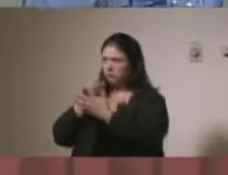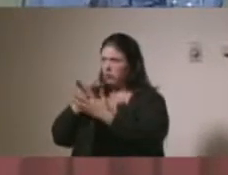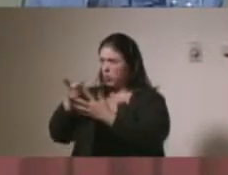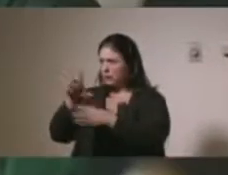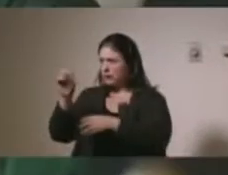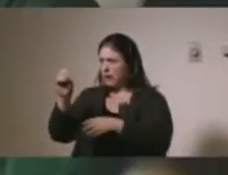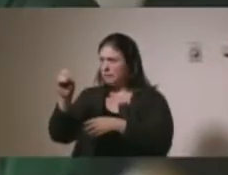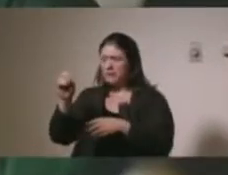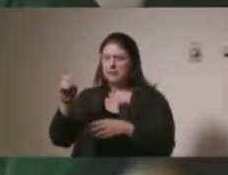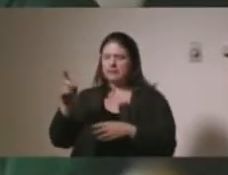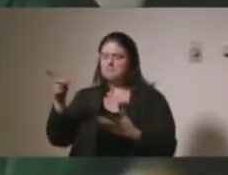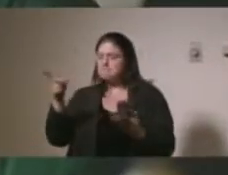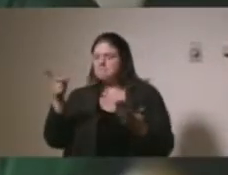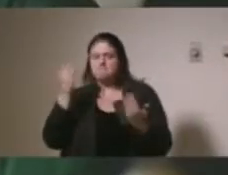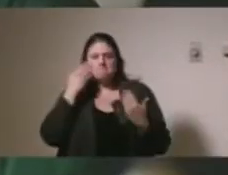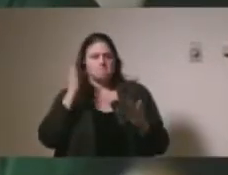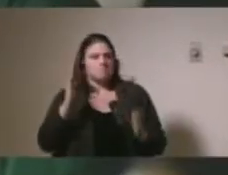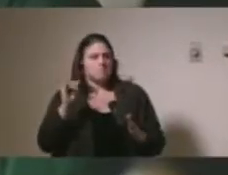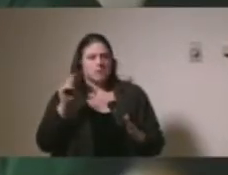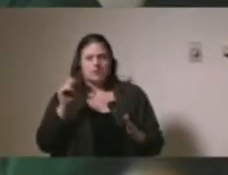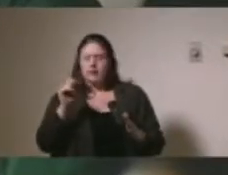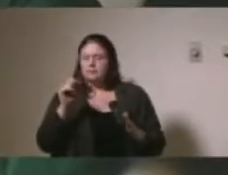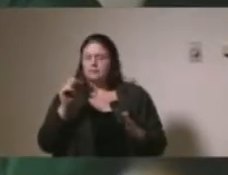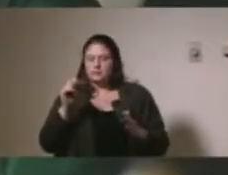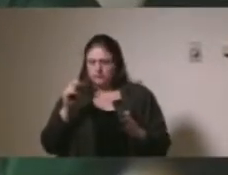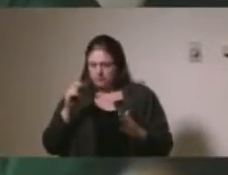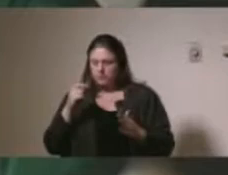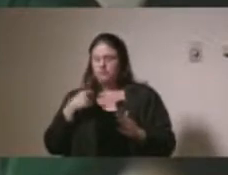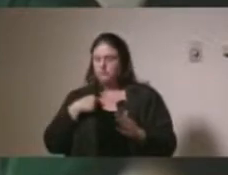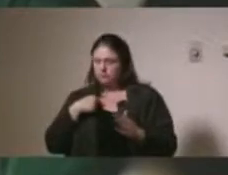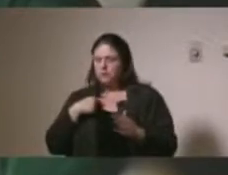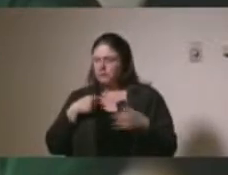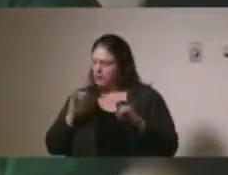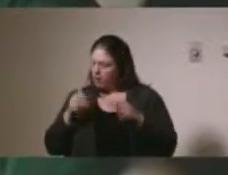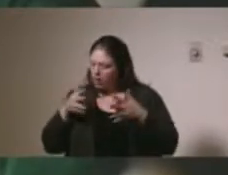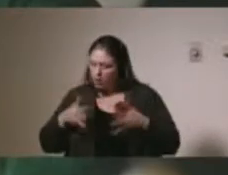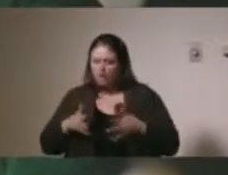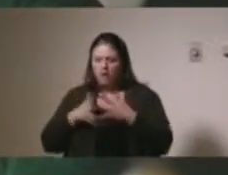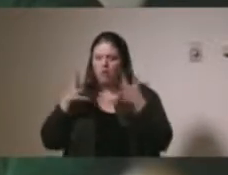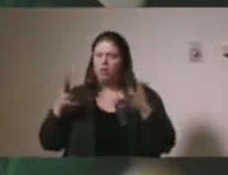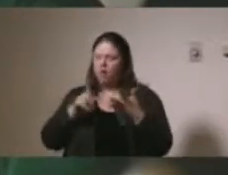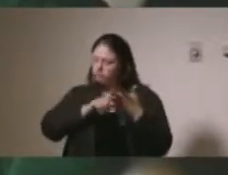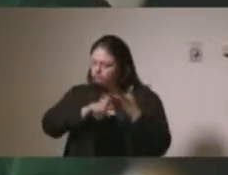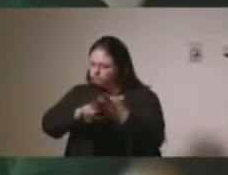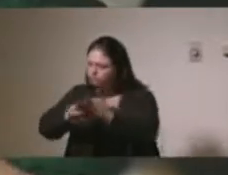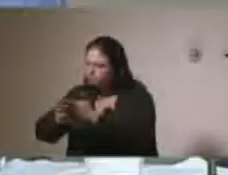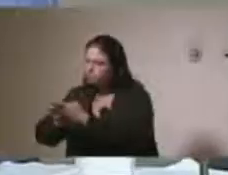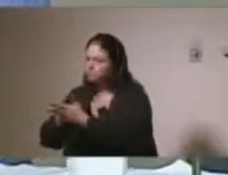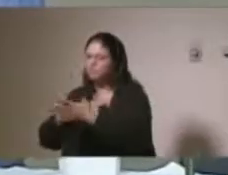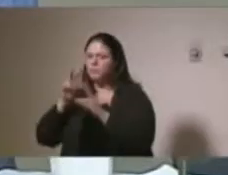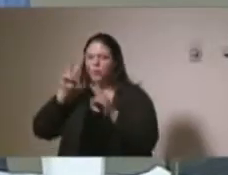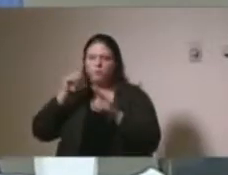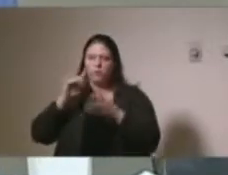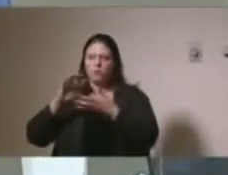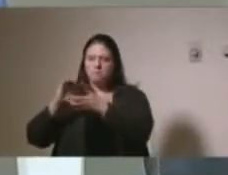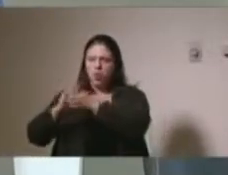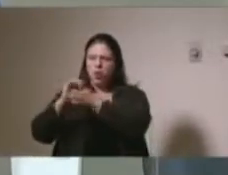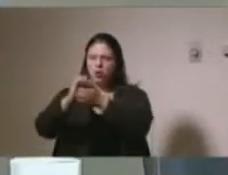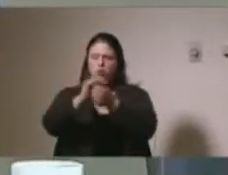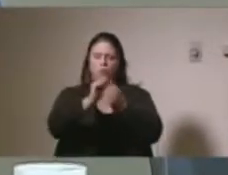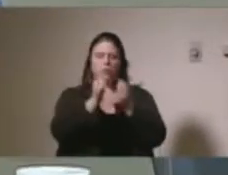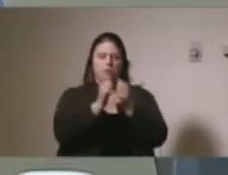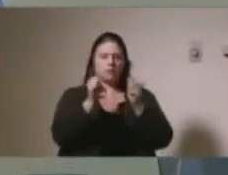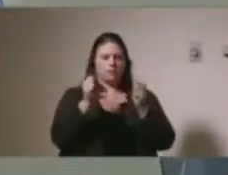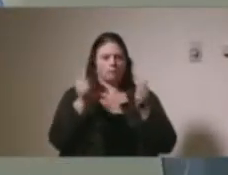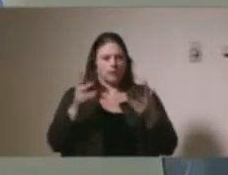yet, but like I said, we still have a lot of research. Look forward to working with a lot of partners. And so not as